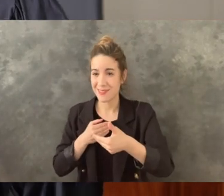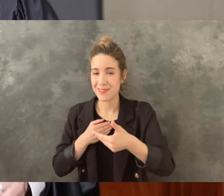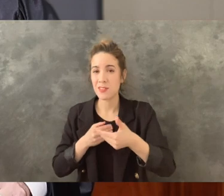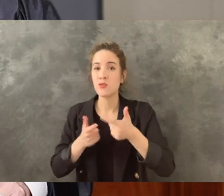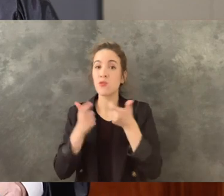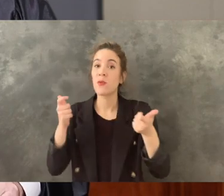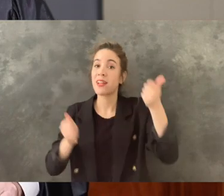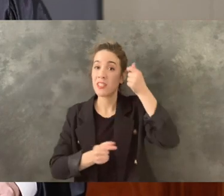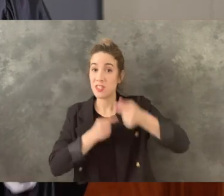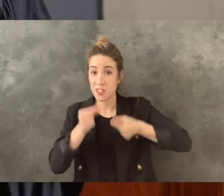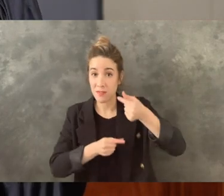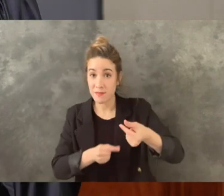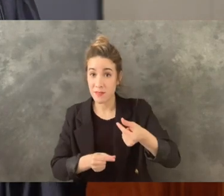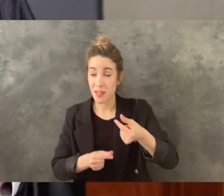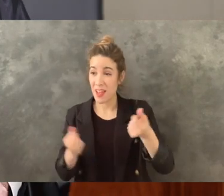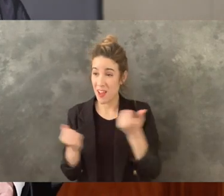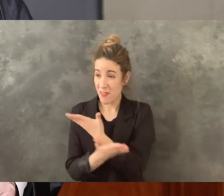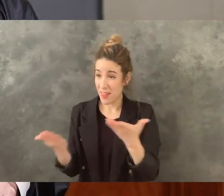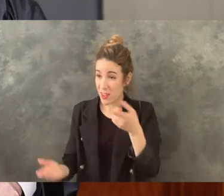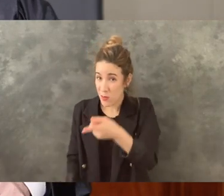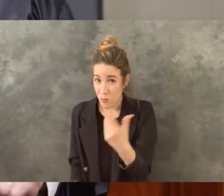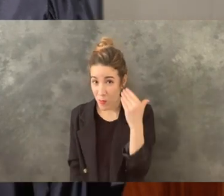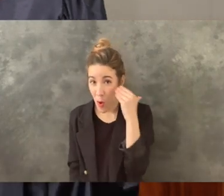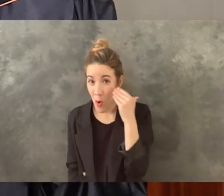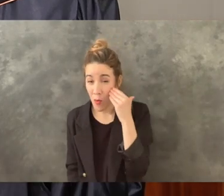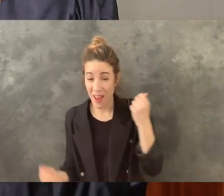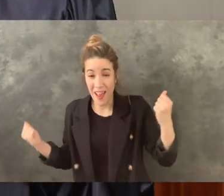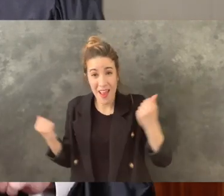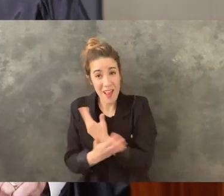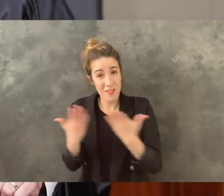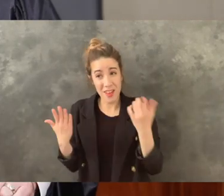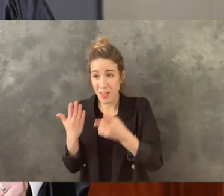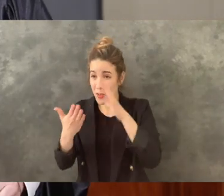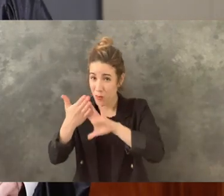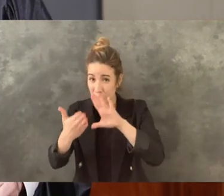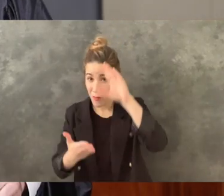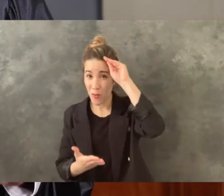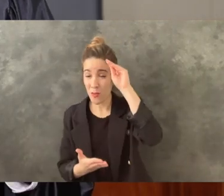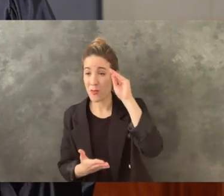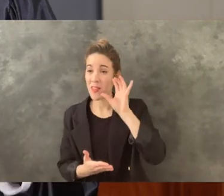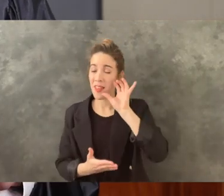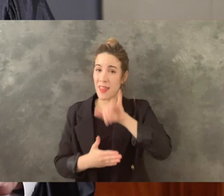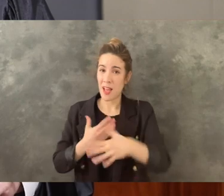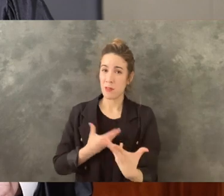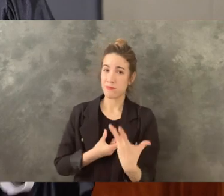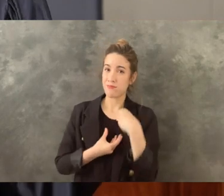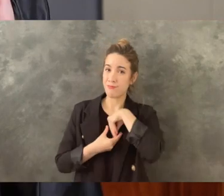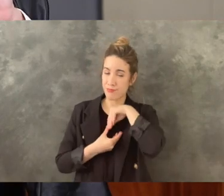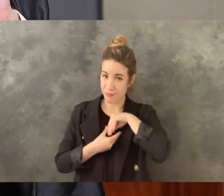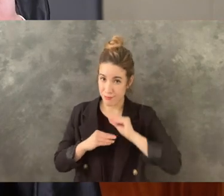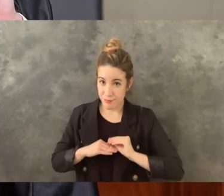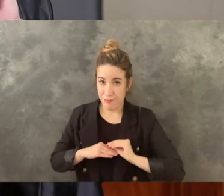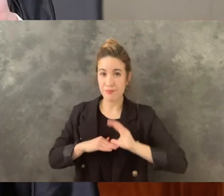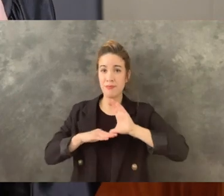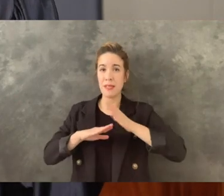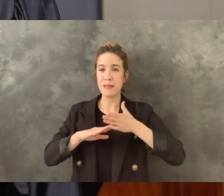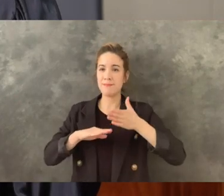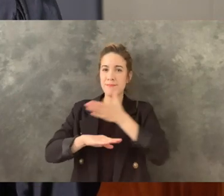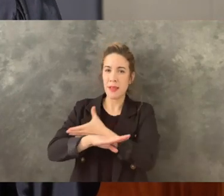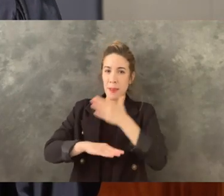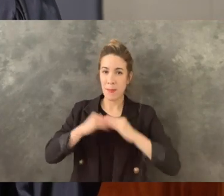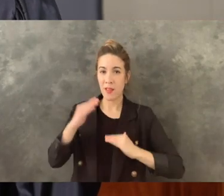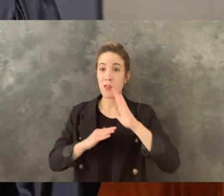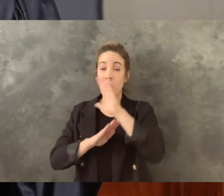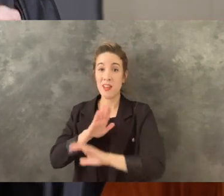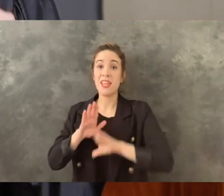greatest generation. In all you have known and all you have learned rises the strength of character that I see in each of